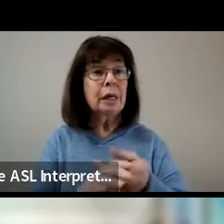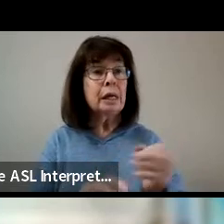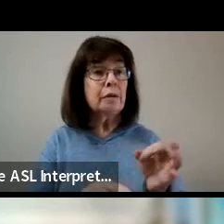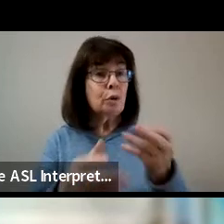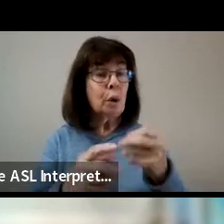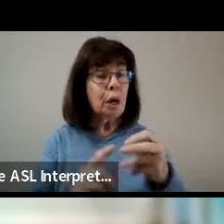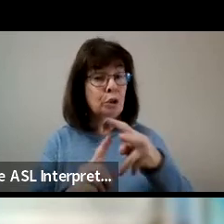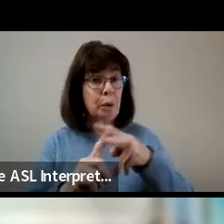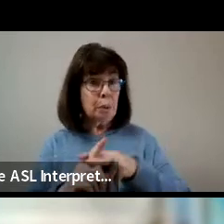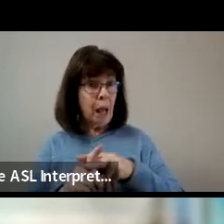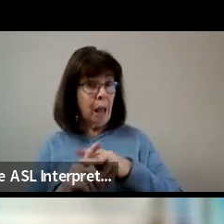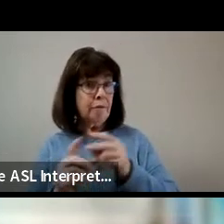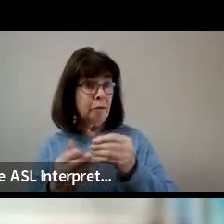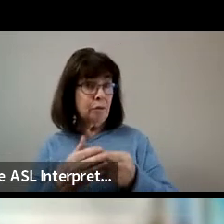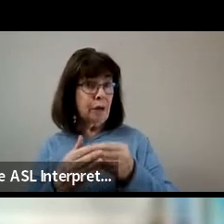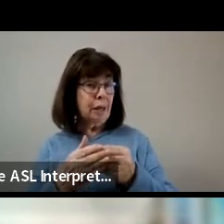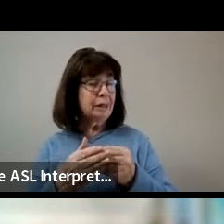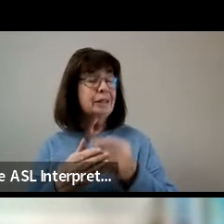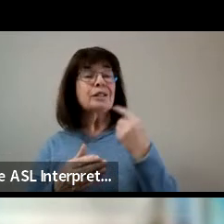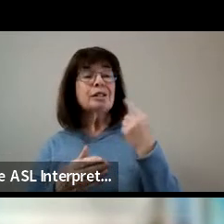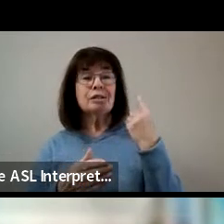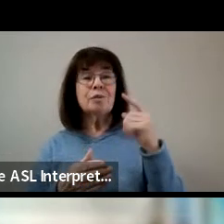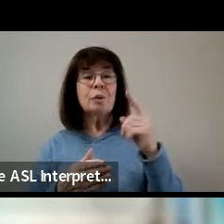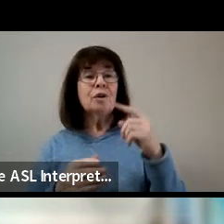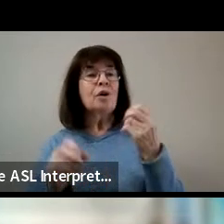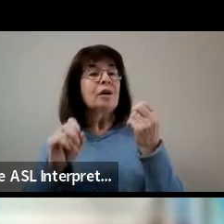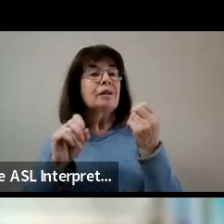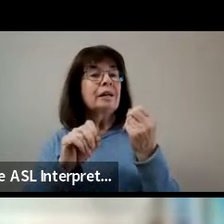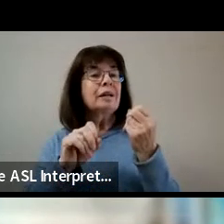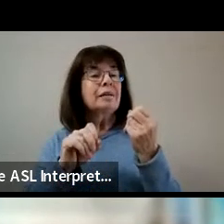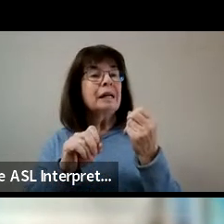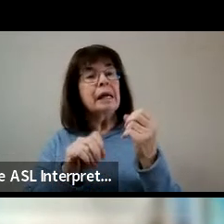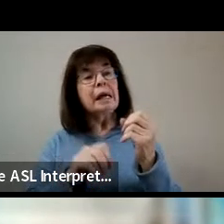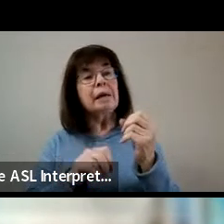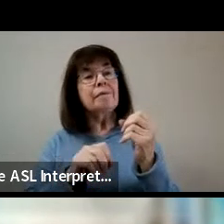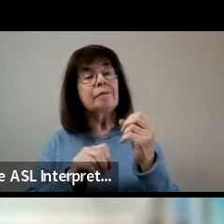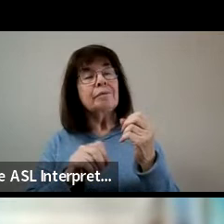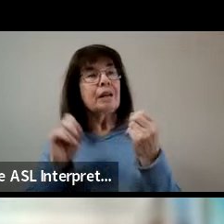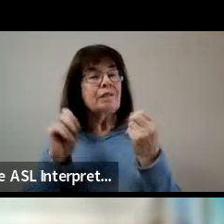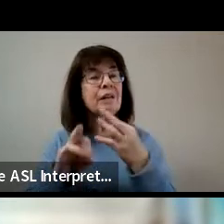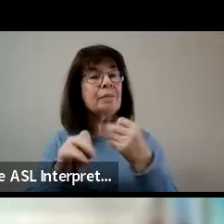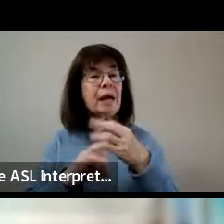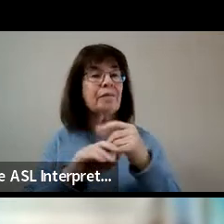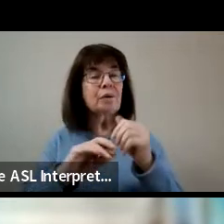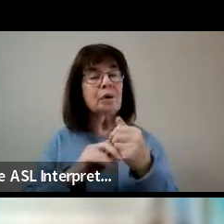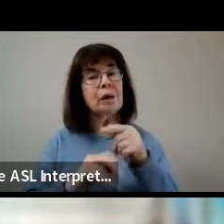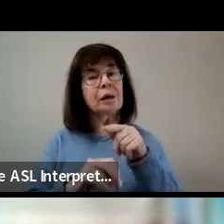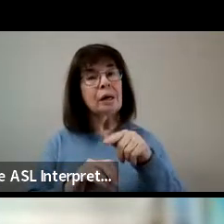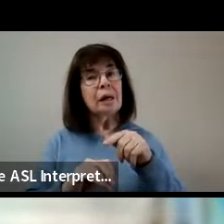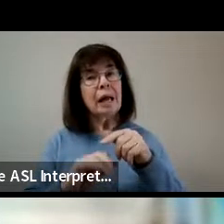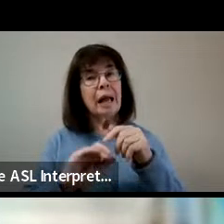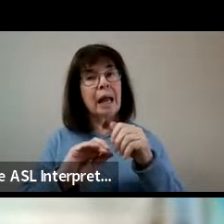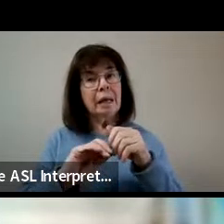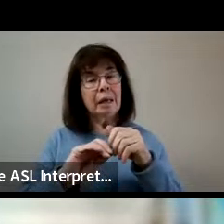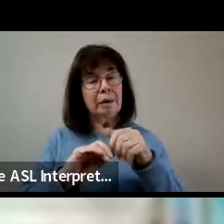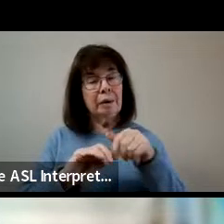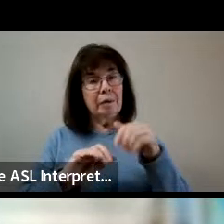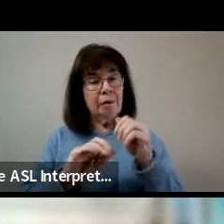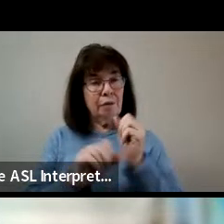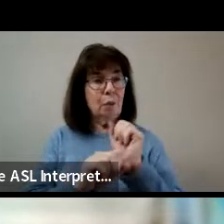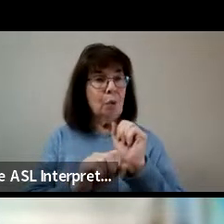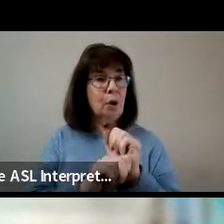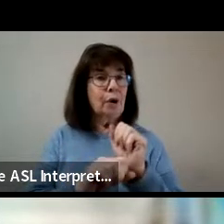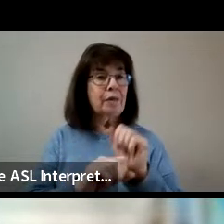all to give us input into how we should be thinking about the work that will be funded through the